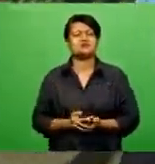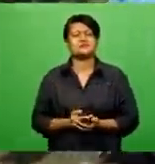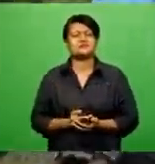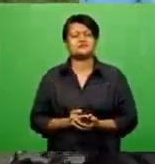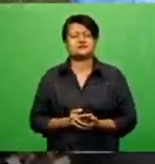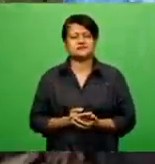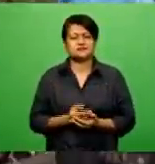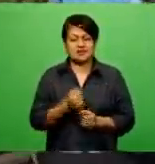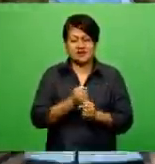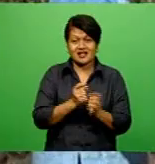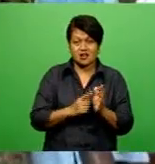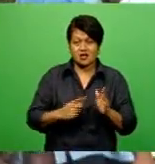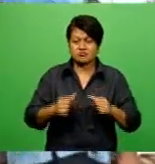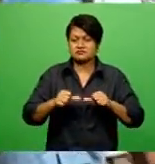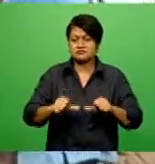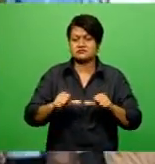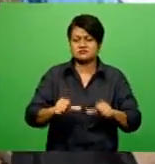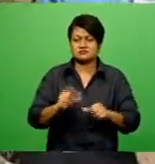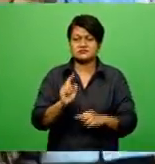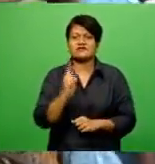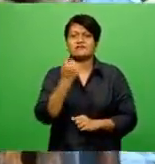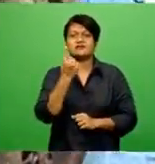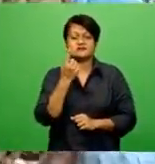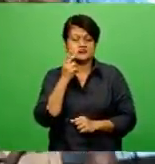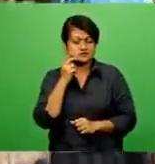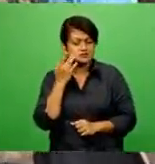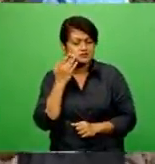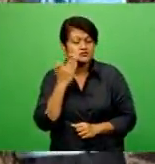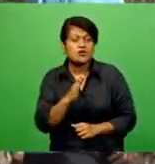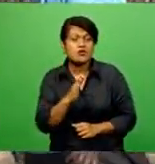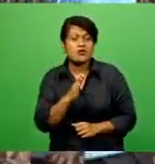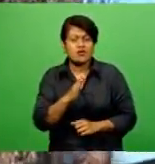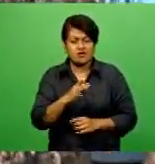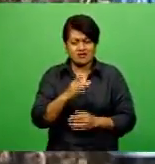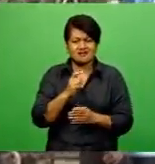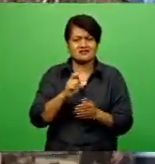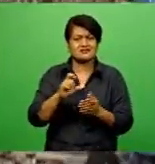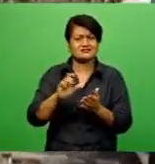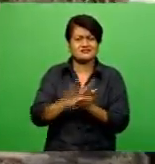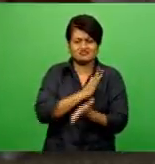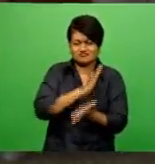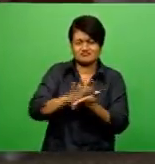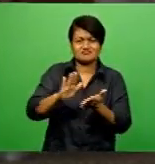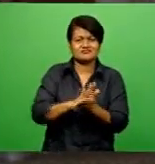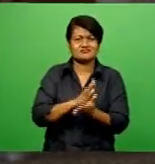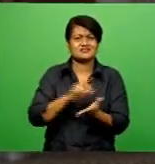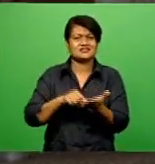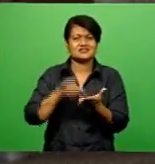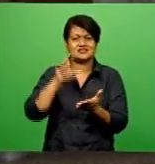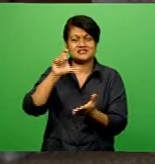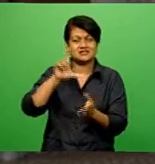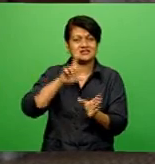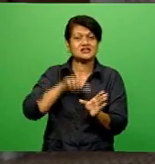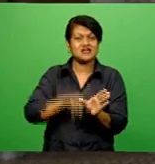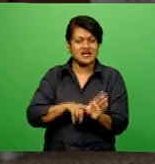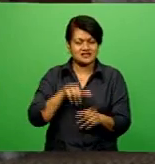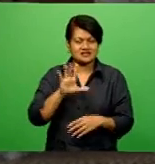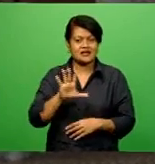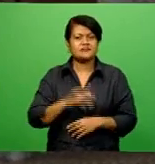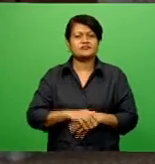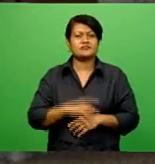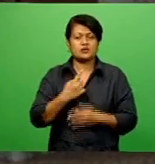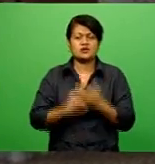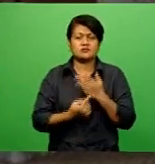Island, the president witnessed firsthand the devastation caused by tropical cyclone Yasa. Speaking to the villagers,